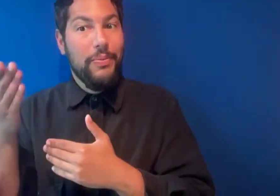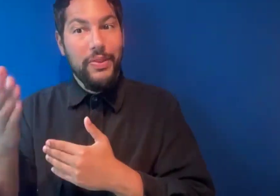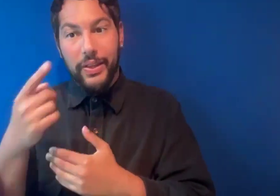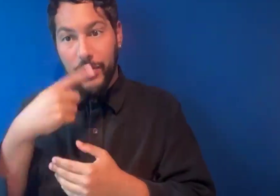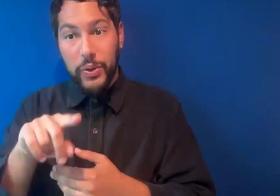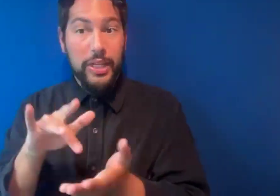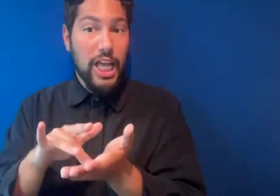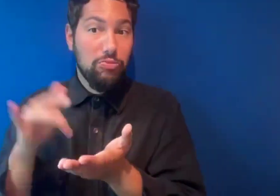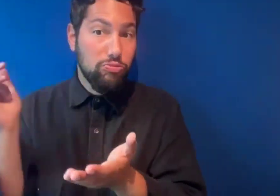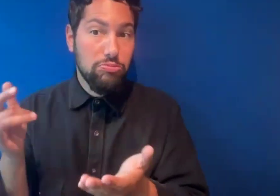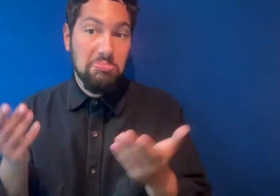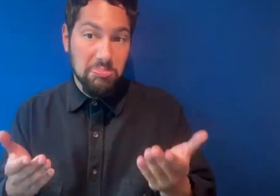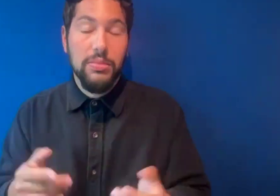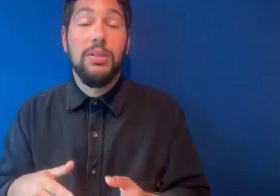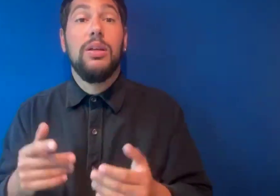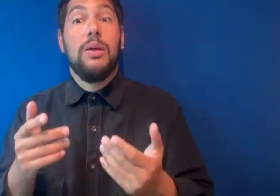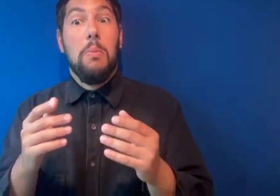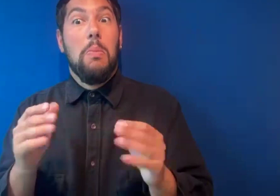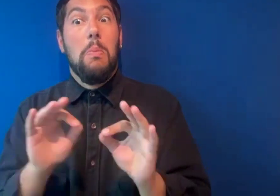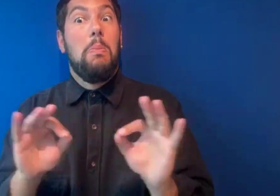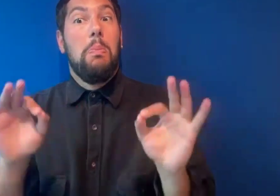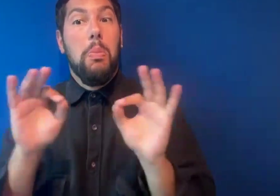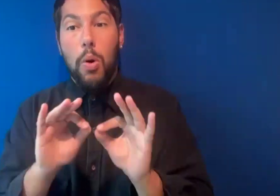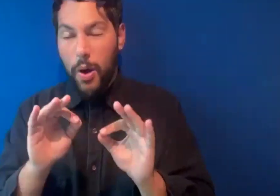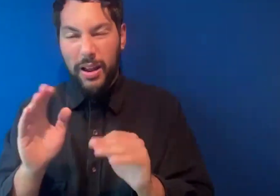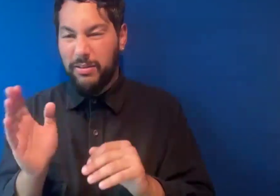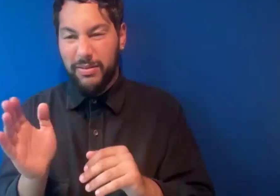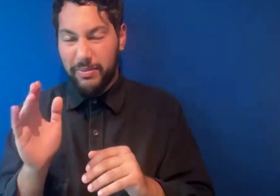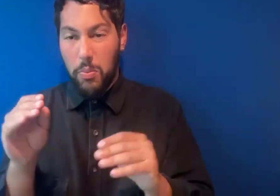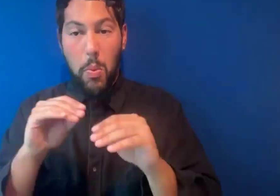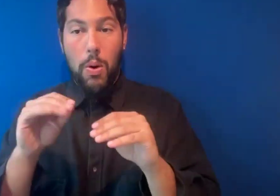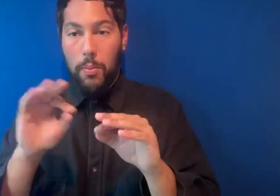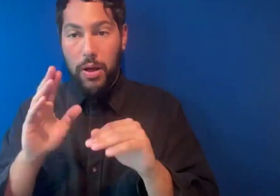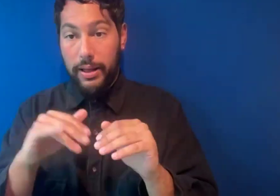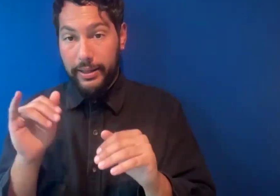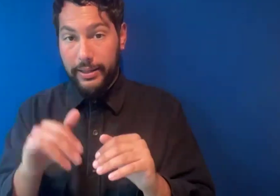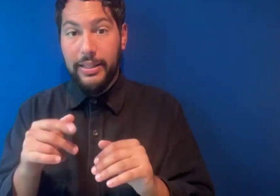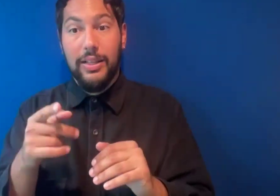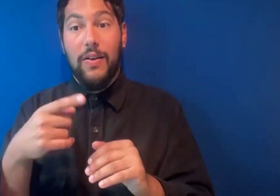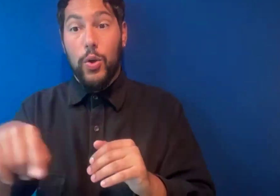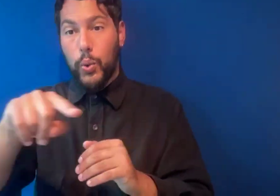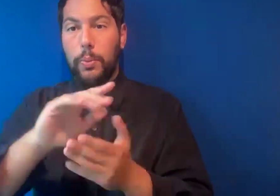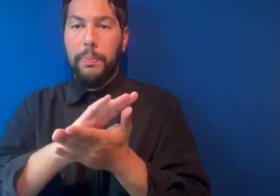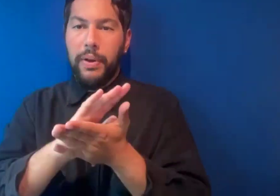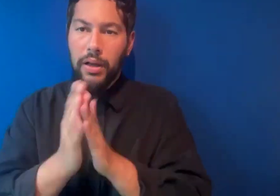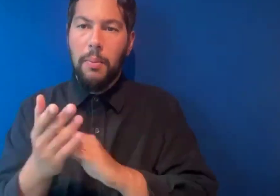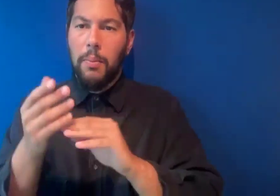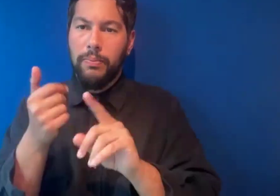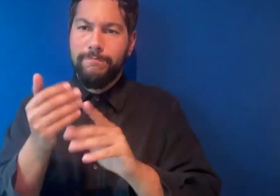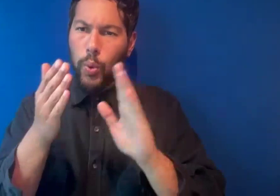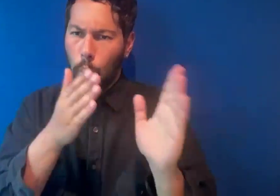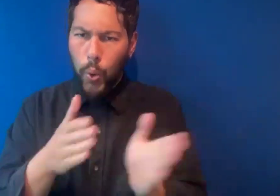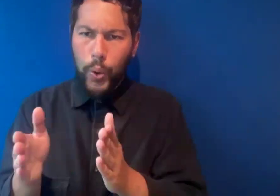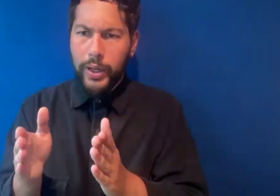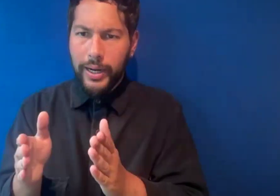Okay, more important than that though, is getting yourself organized to get